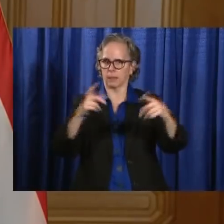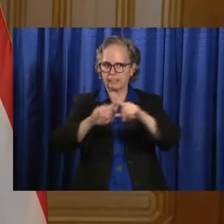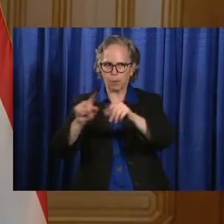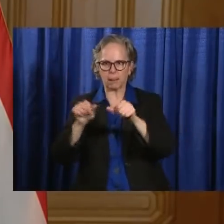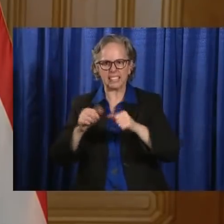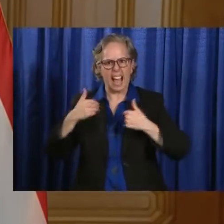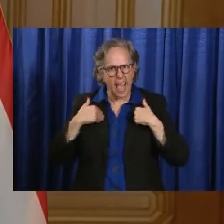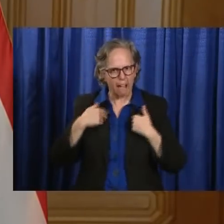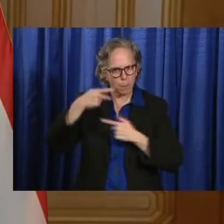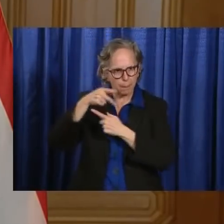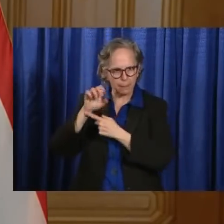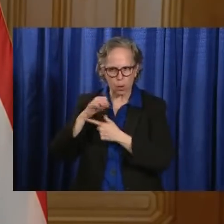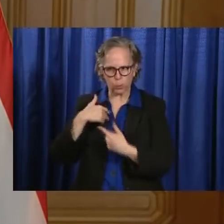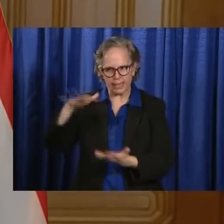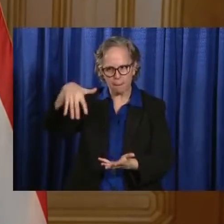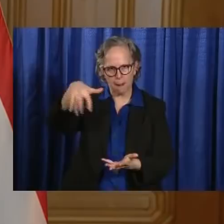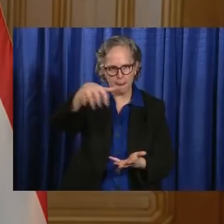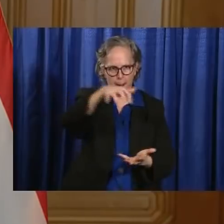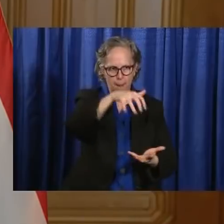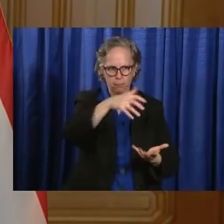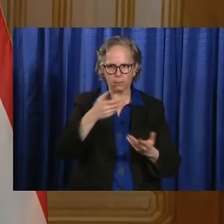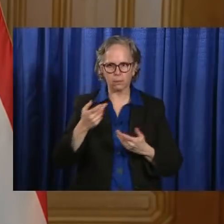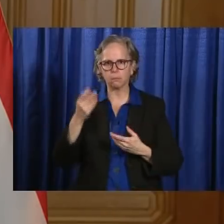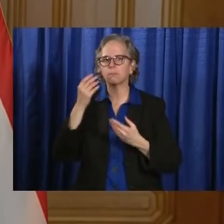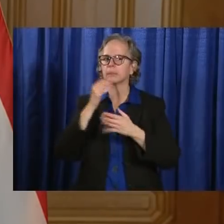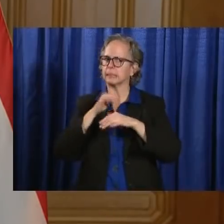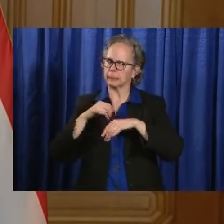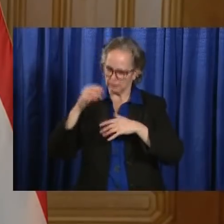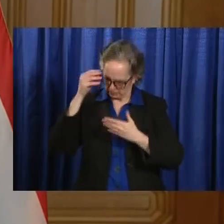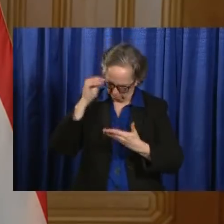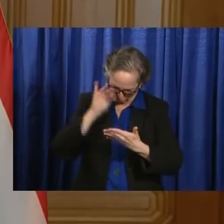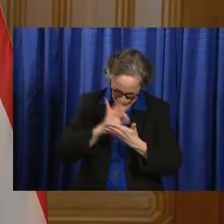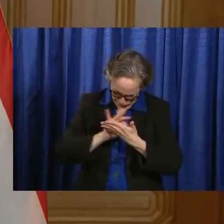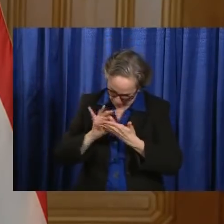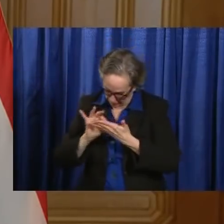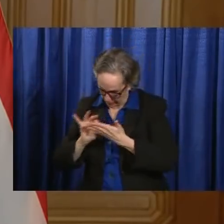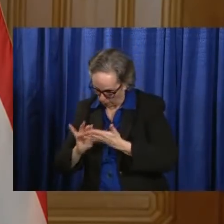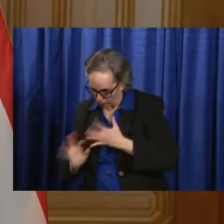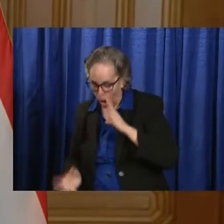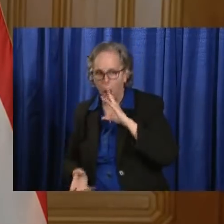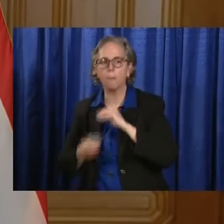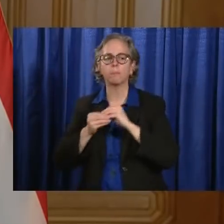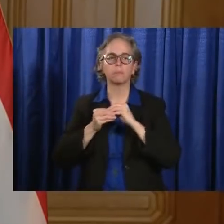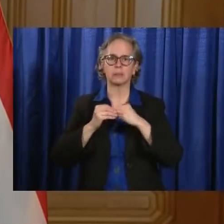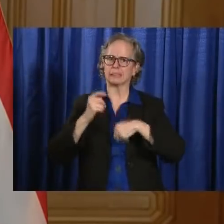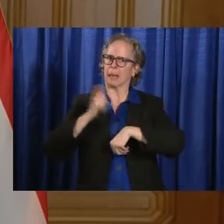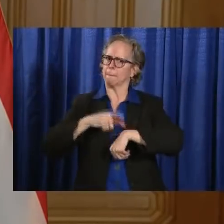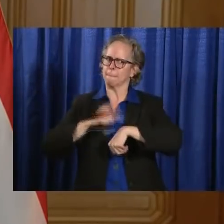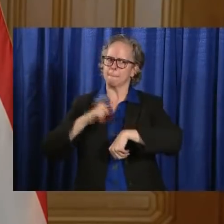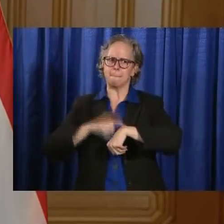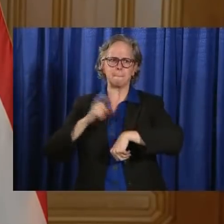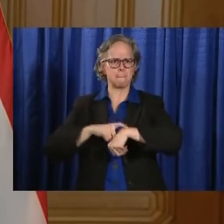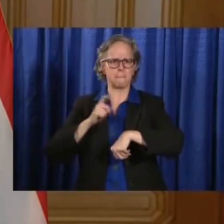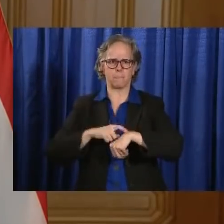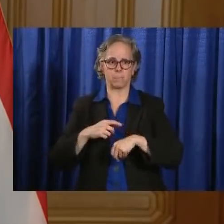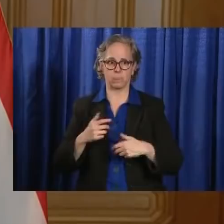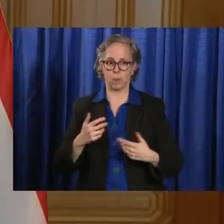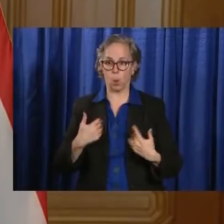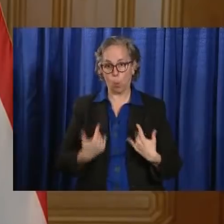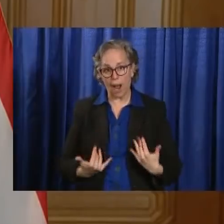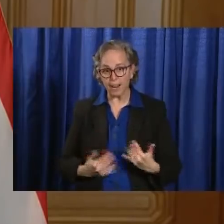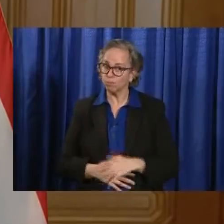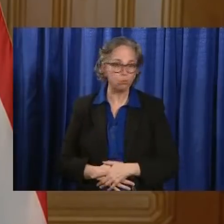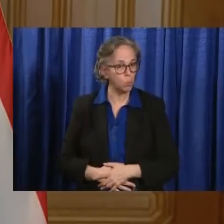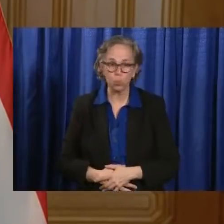come up with that inventory takes a little time. But we're not waiting for the inventory. At the same time we're taking the